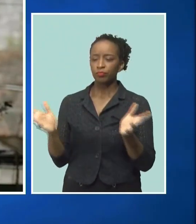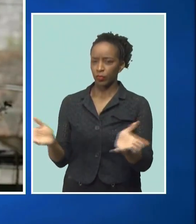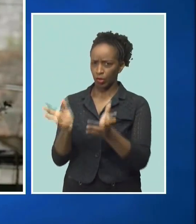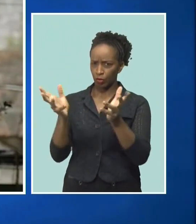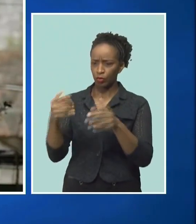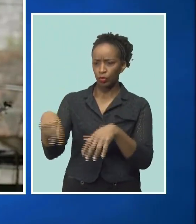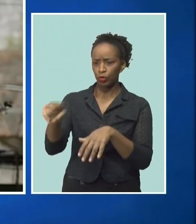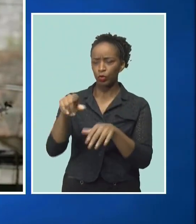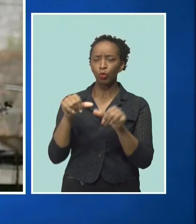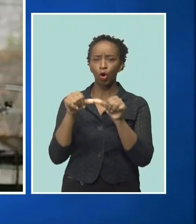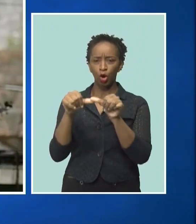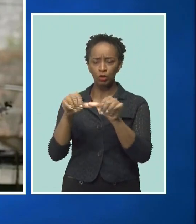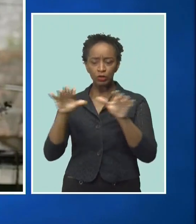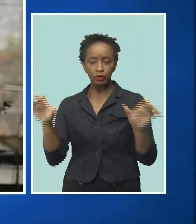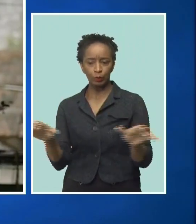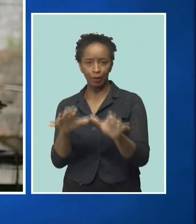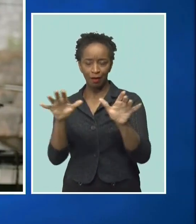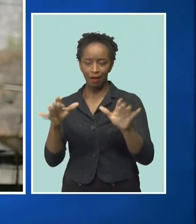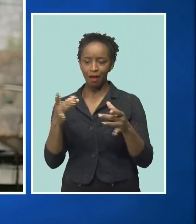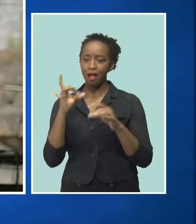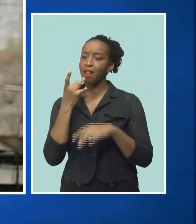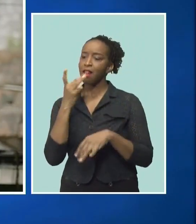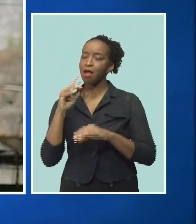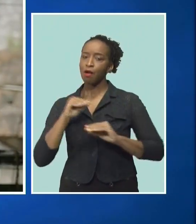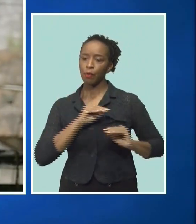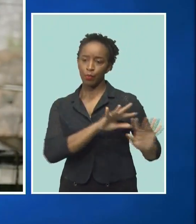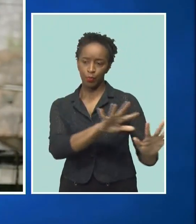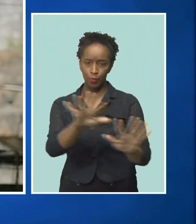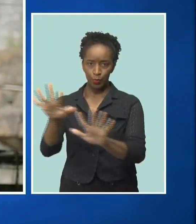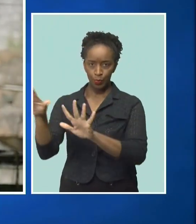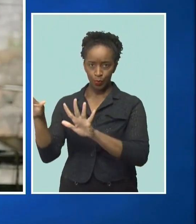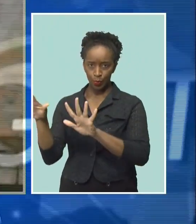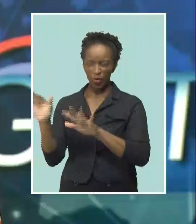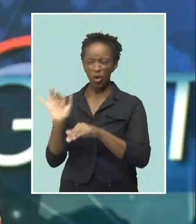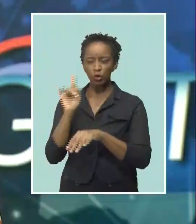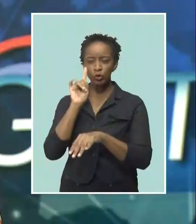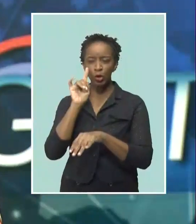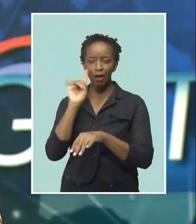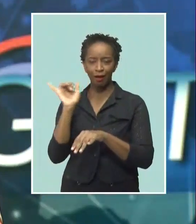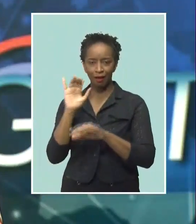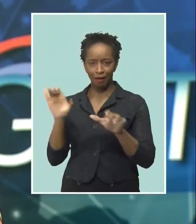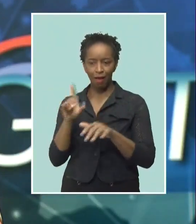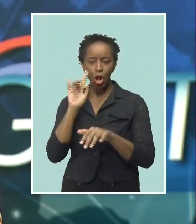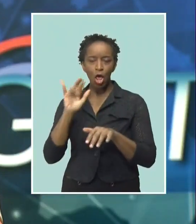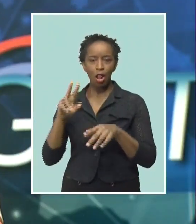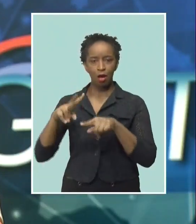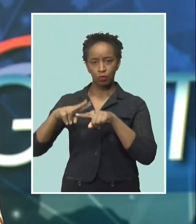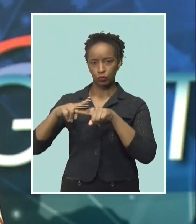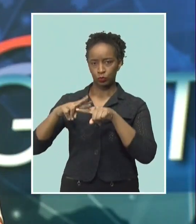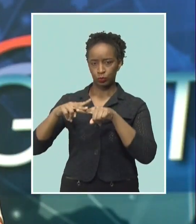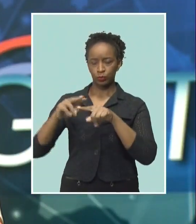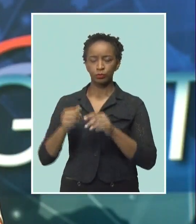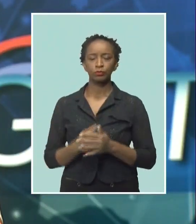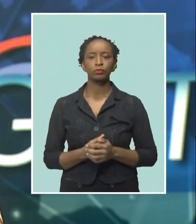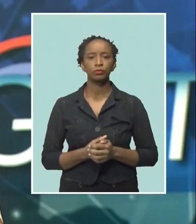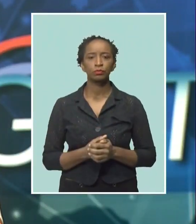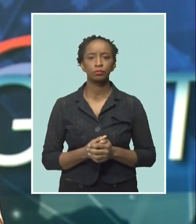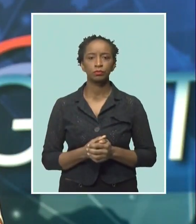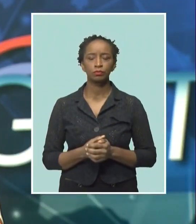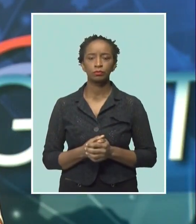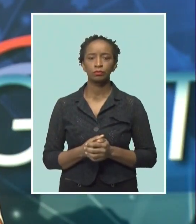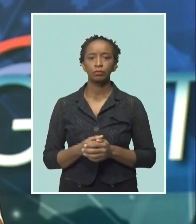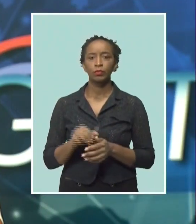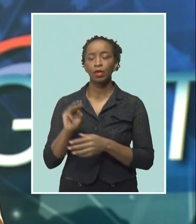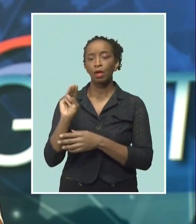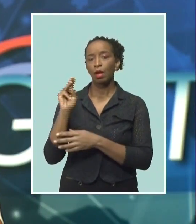be both light and salt. Member of Parliament for St. James North, Edmund